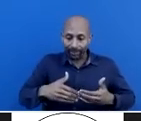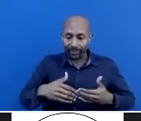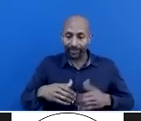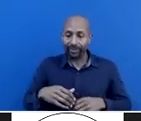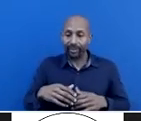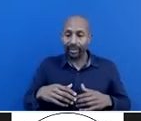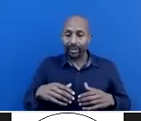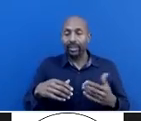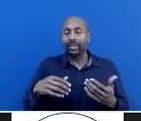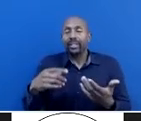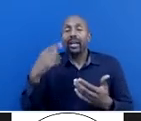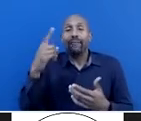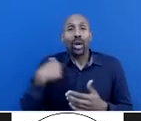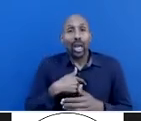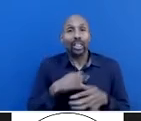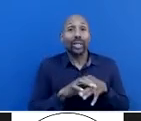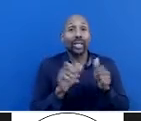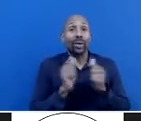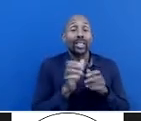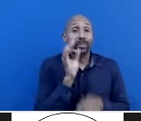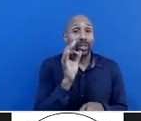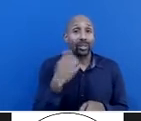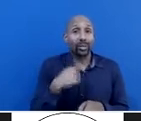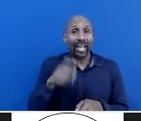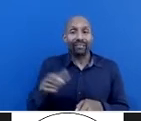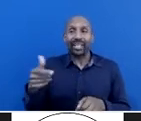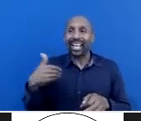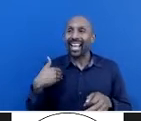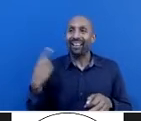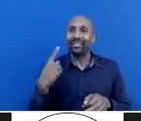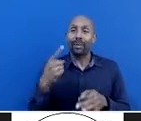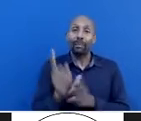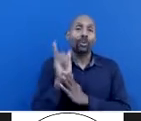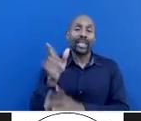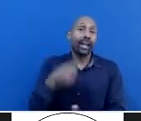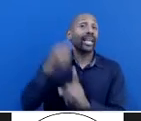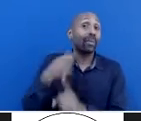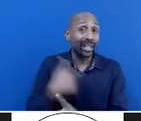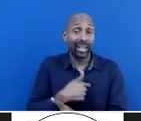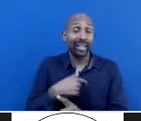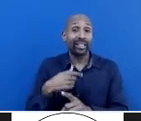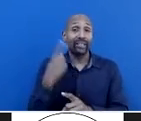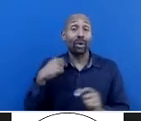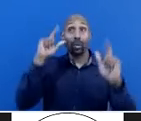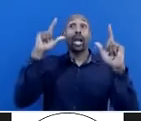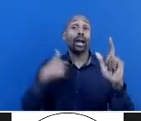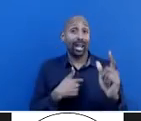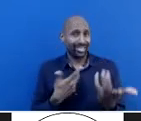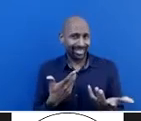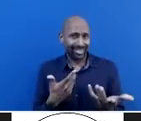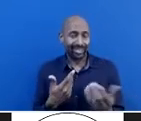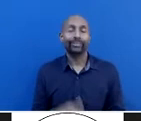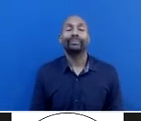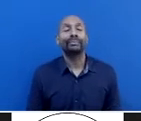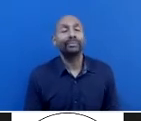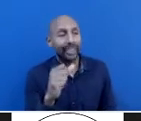get us out of that? Okay, so yes, there's two levels at which I want to answer this. So